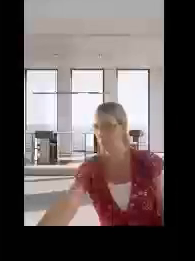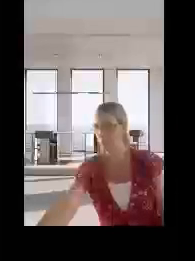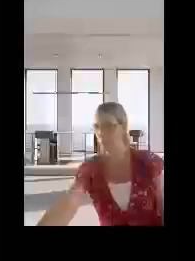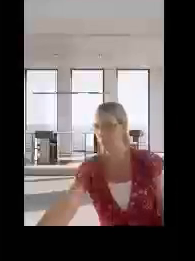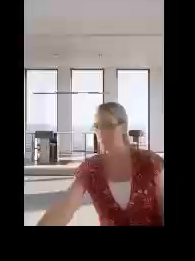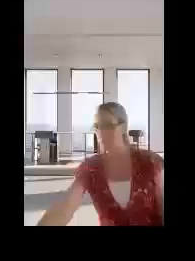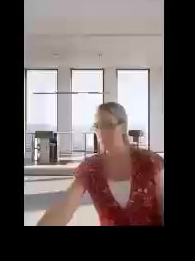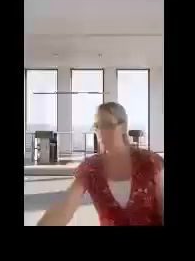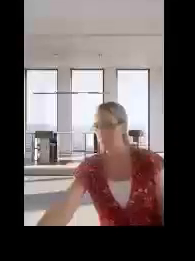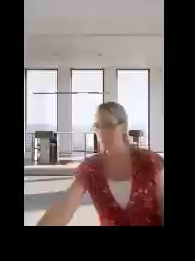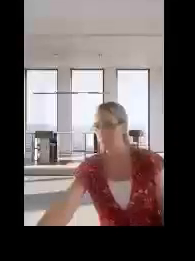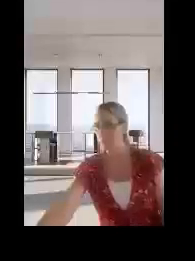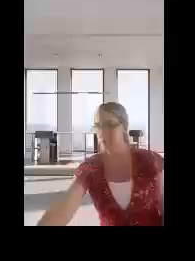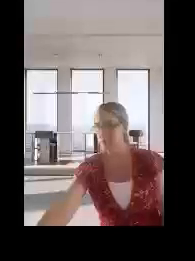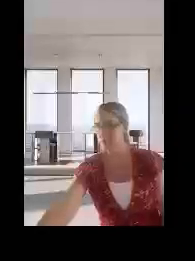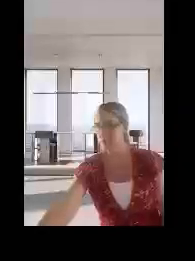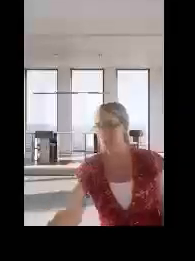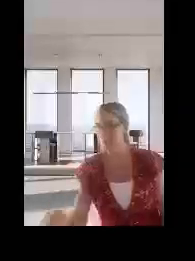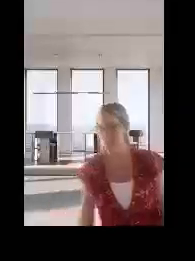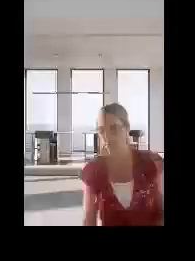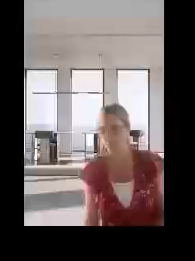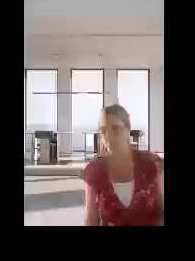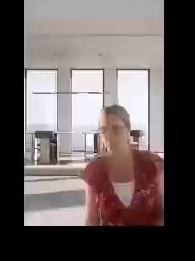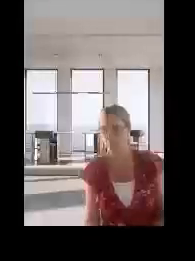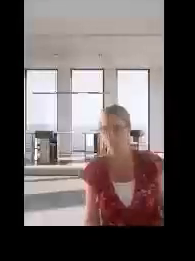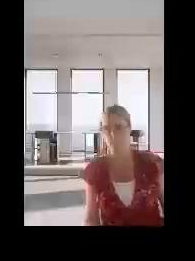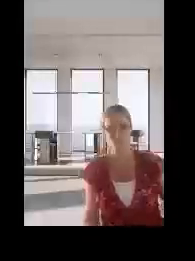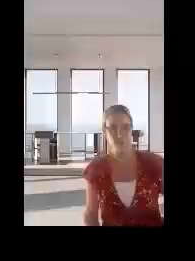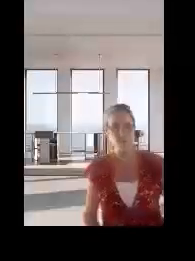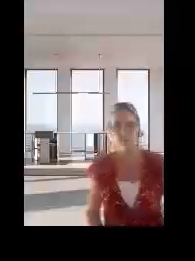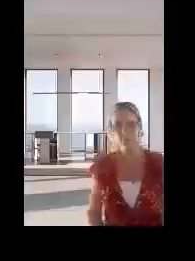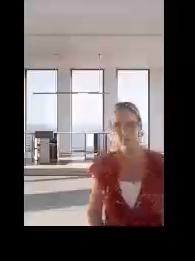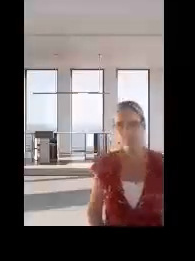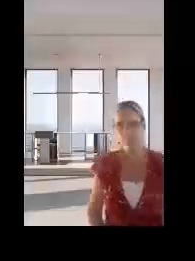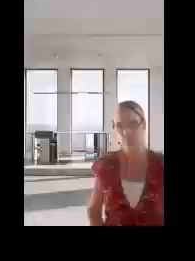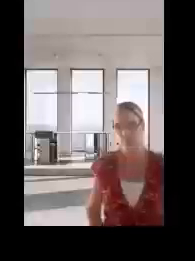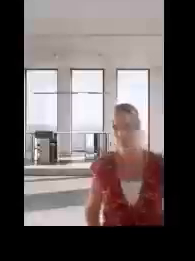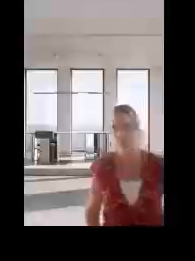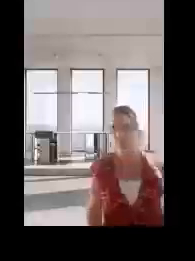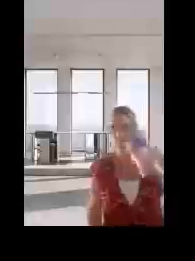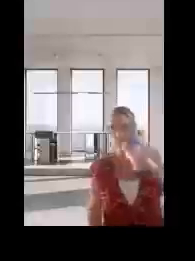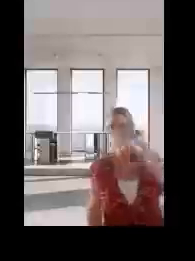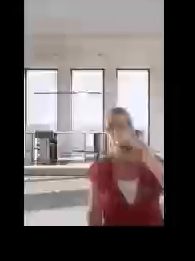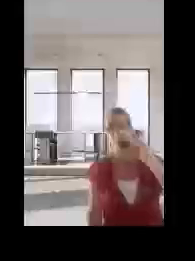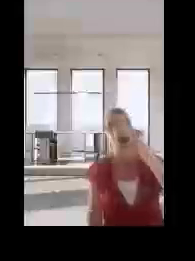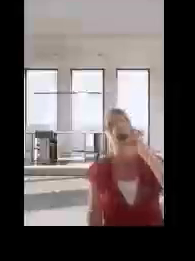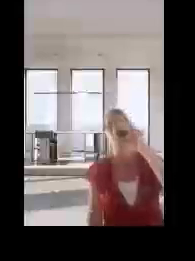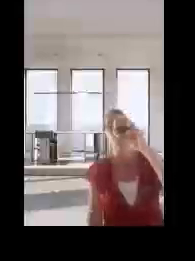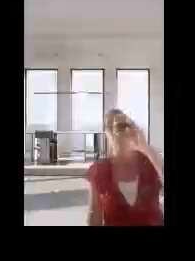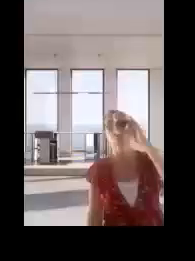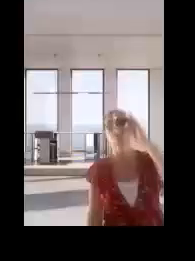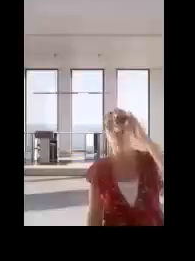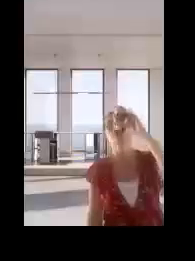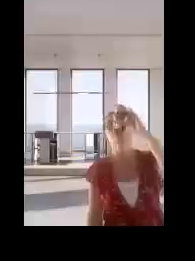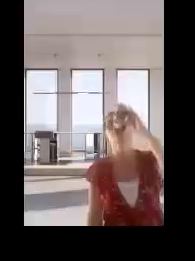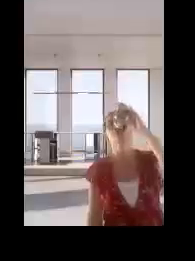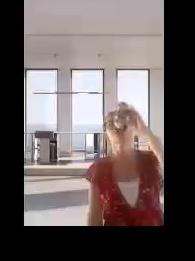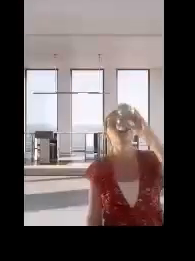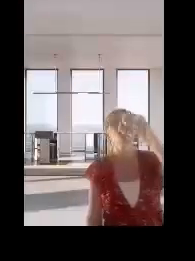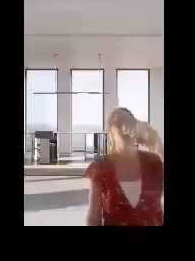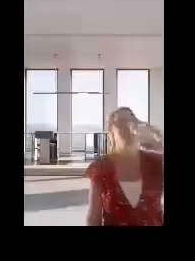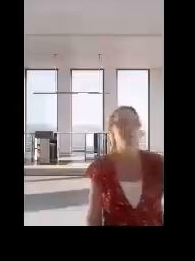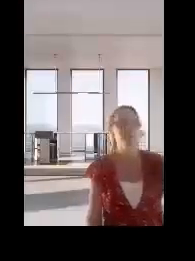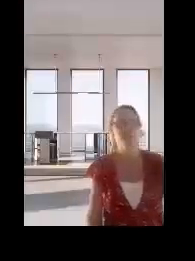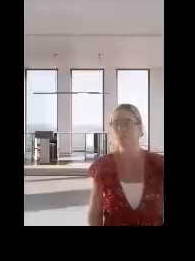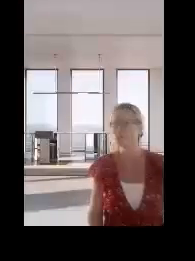Okay, we'll move on to the next one. Sorry, I got the order out. It's to the 106. We have the business case in front of us, so